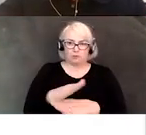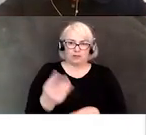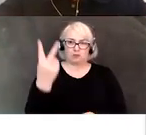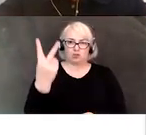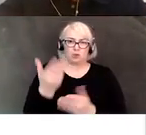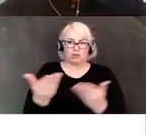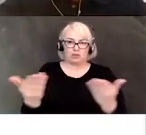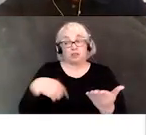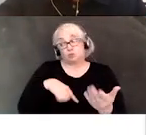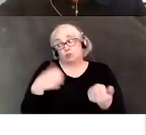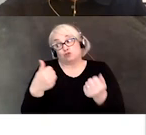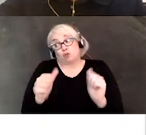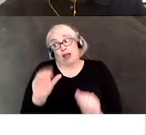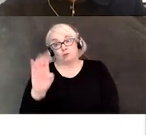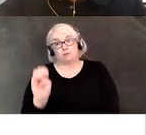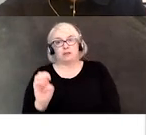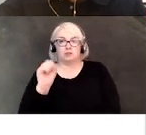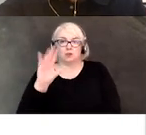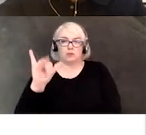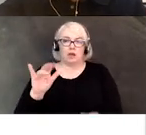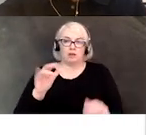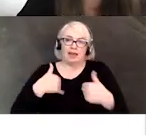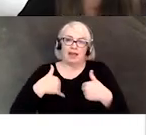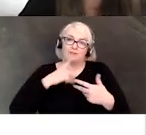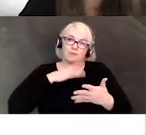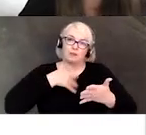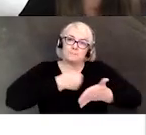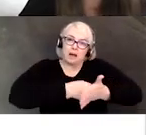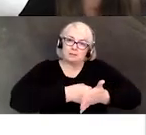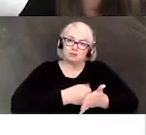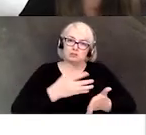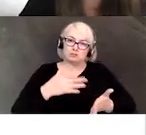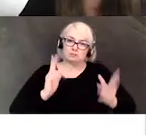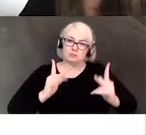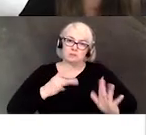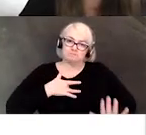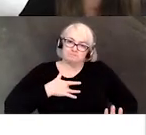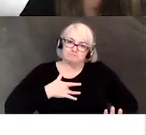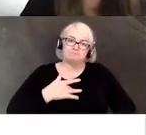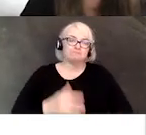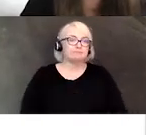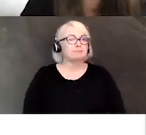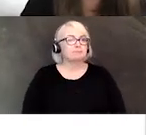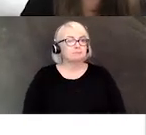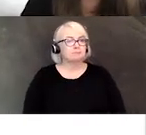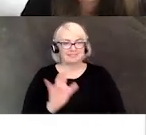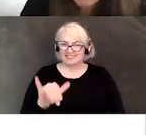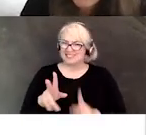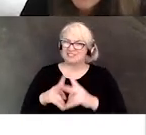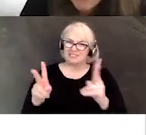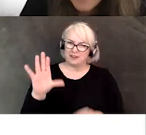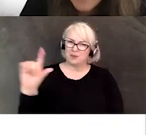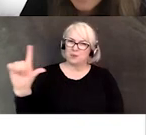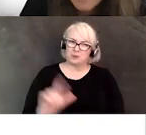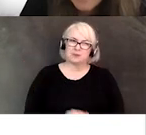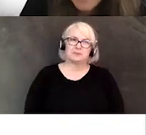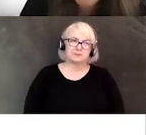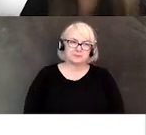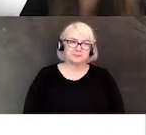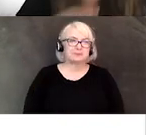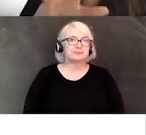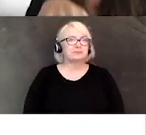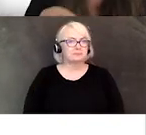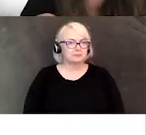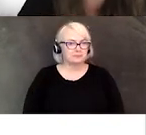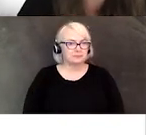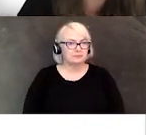have a, have a real punch. That's very cool. Um, and, uh, the other thing, um,